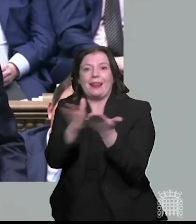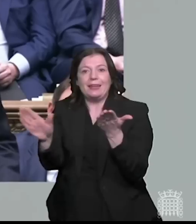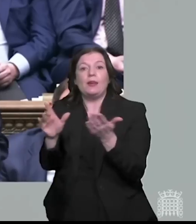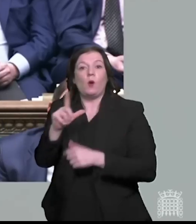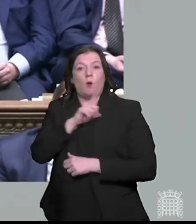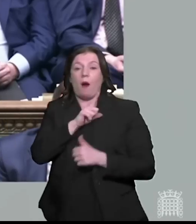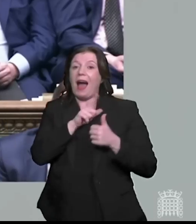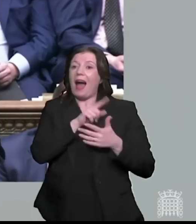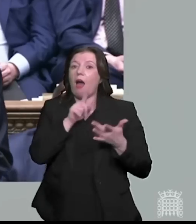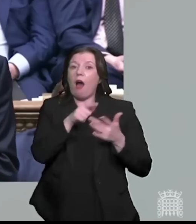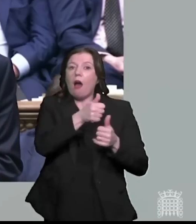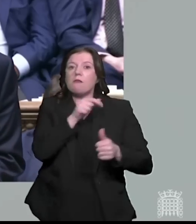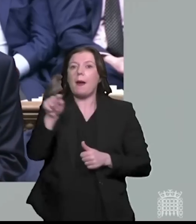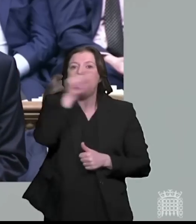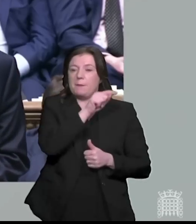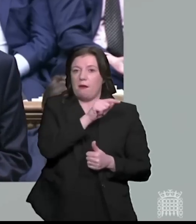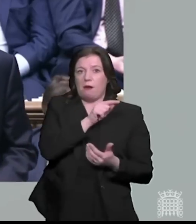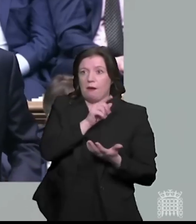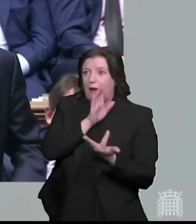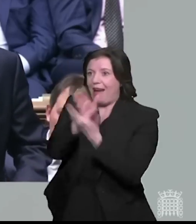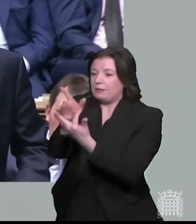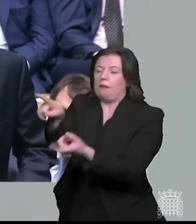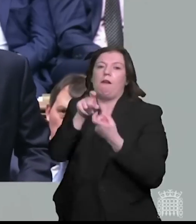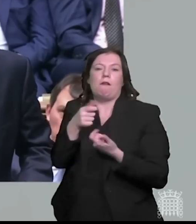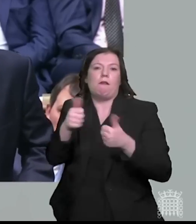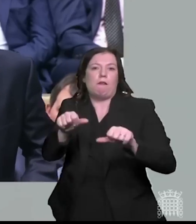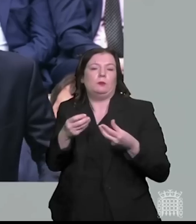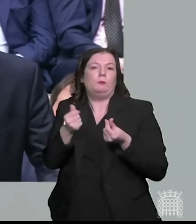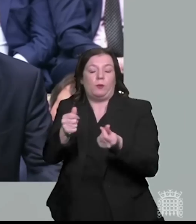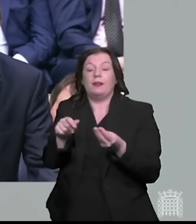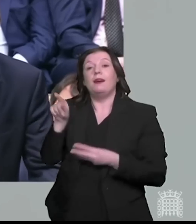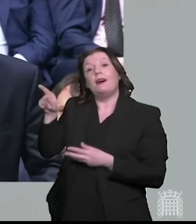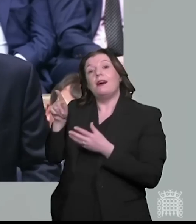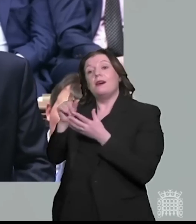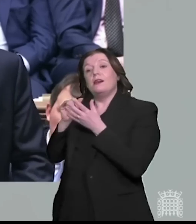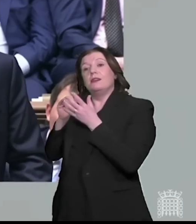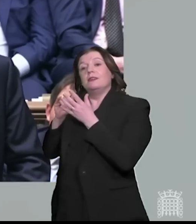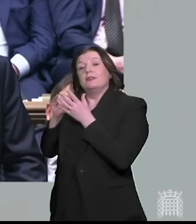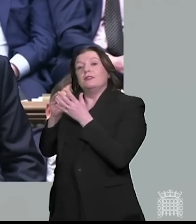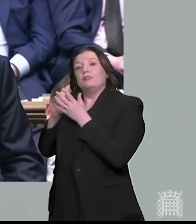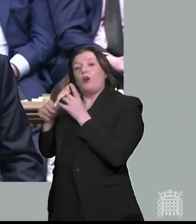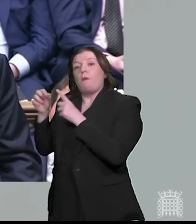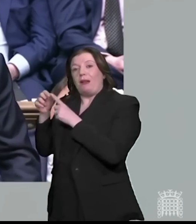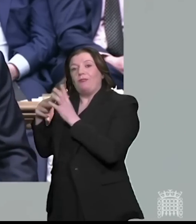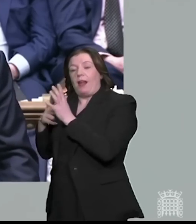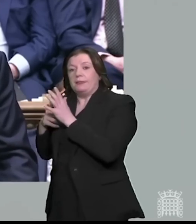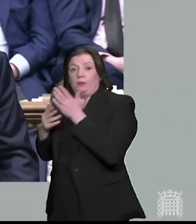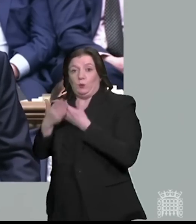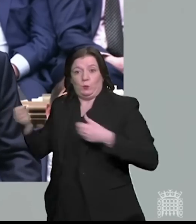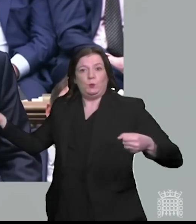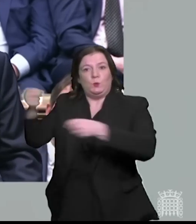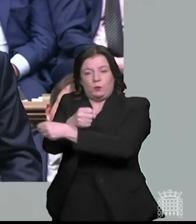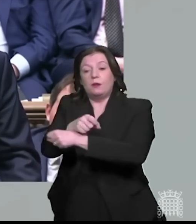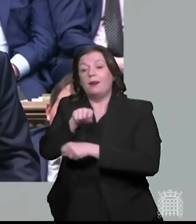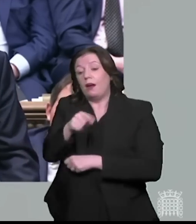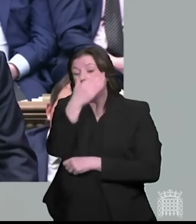AI companies can access the material they need. And we'll ask Sir Patrick's successor, Dame Angela McLean, to report before